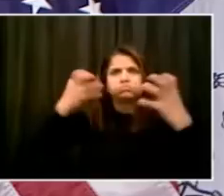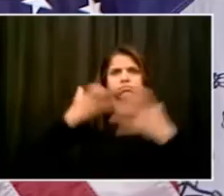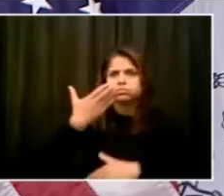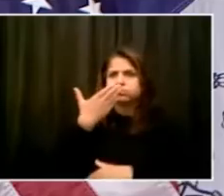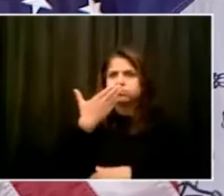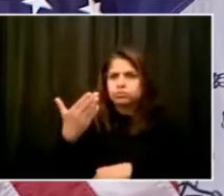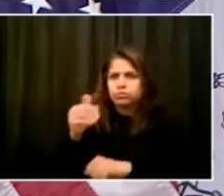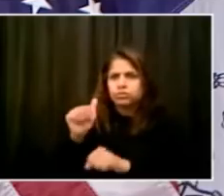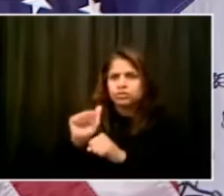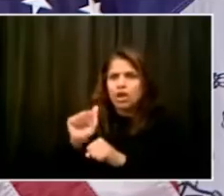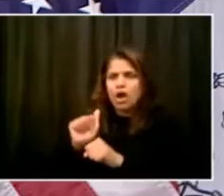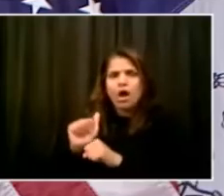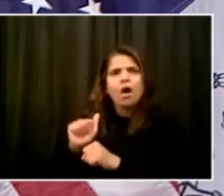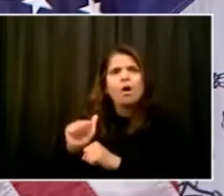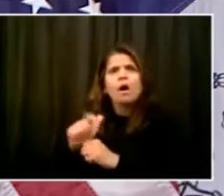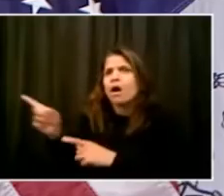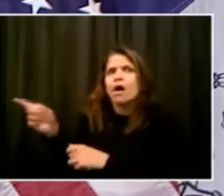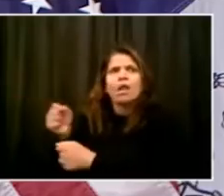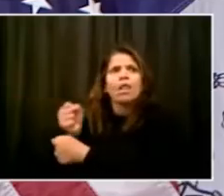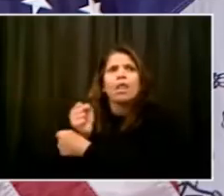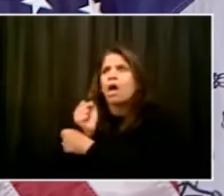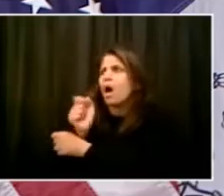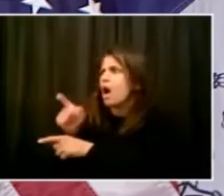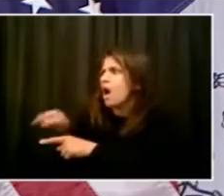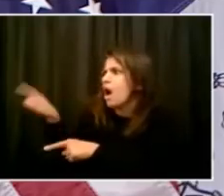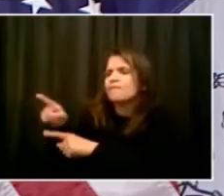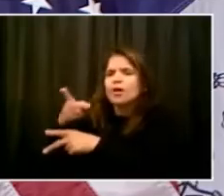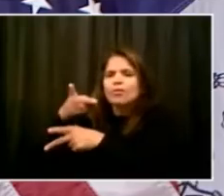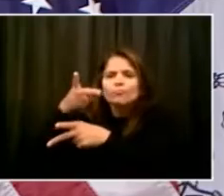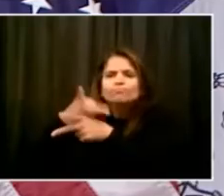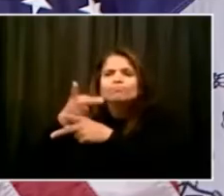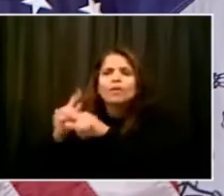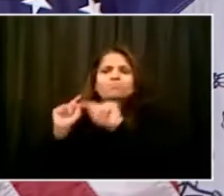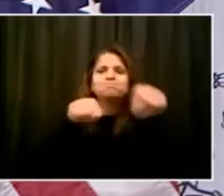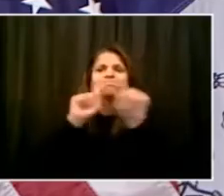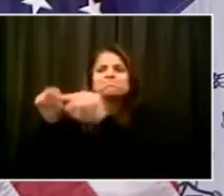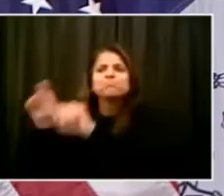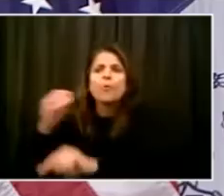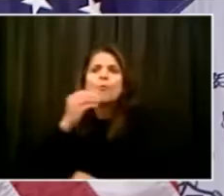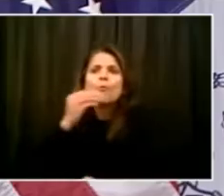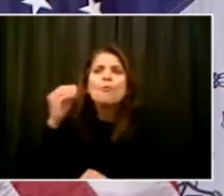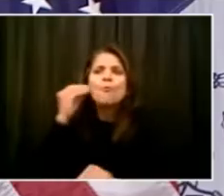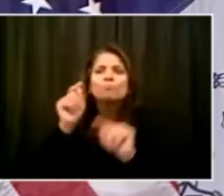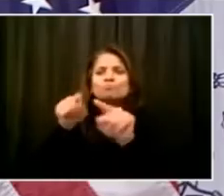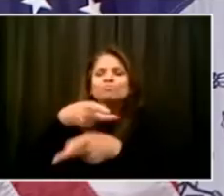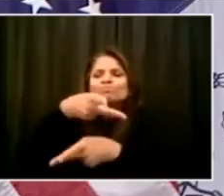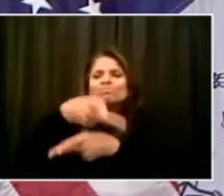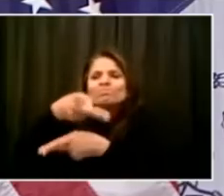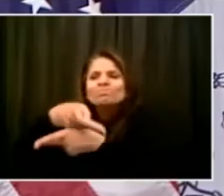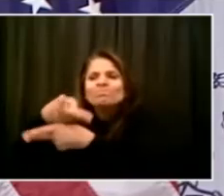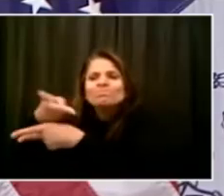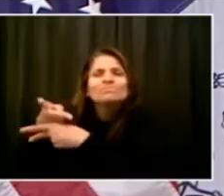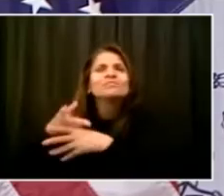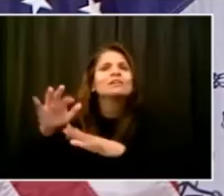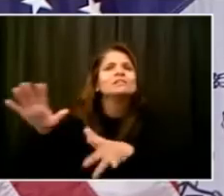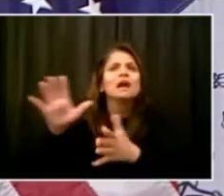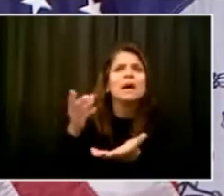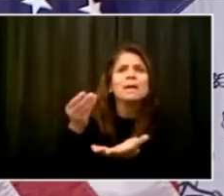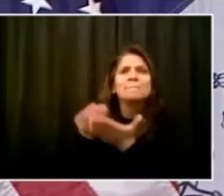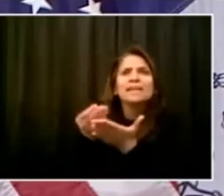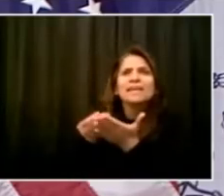it's built around humanity, not around profit. So I like the notion of saying, let's see how far we can